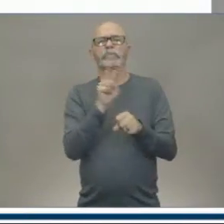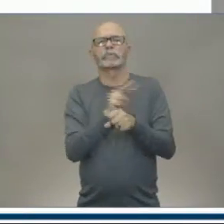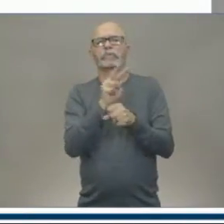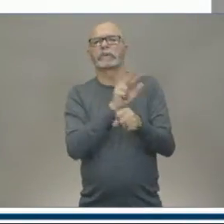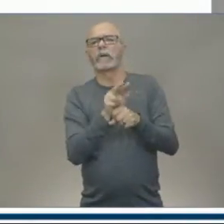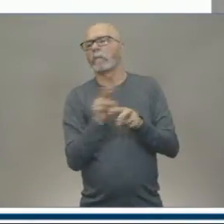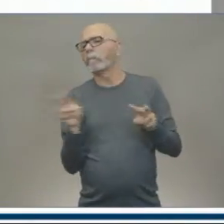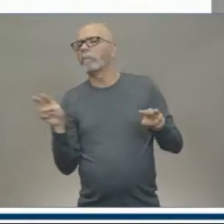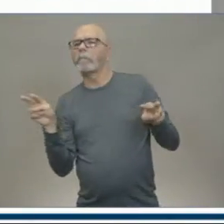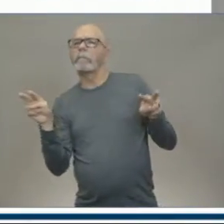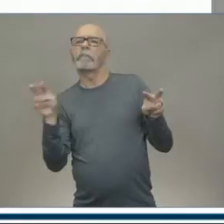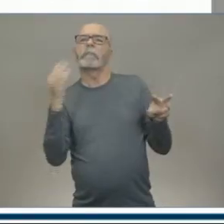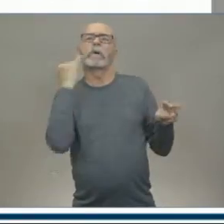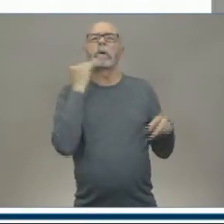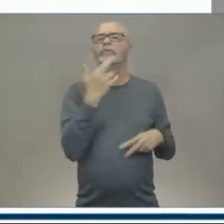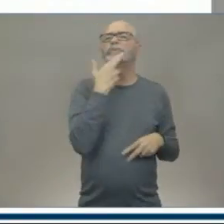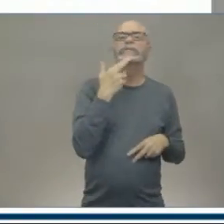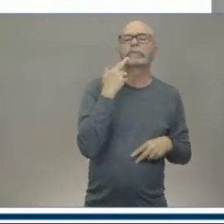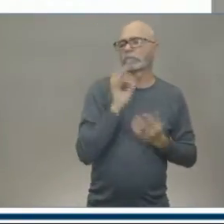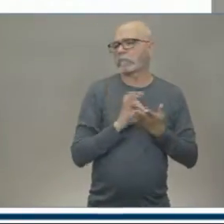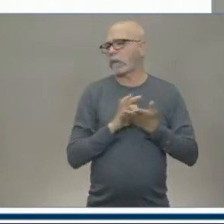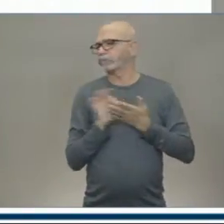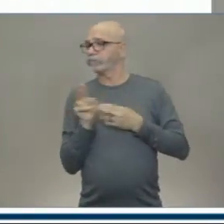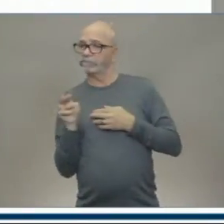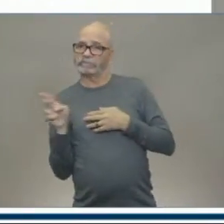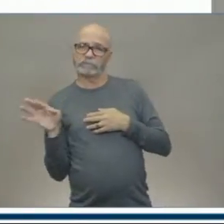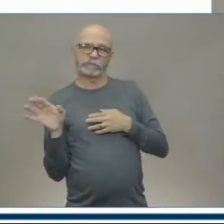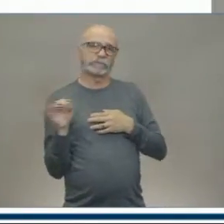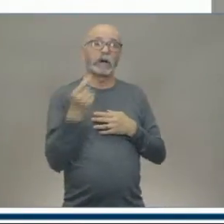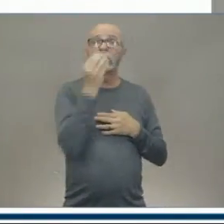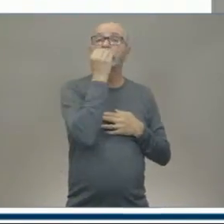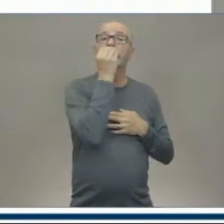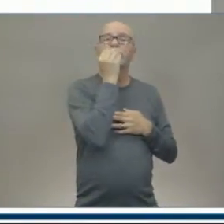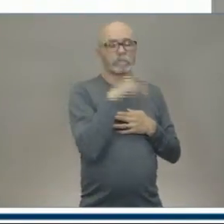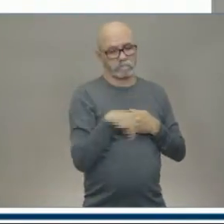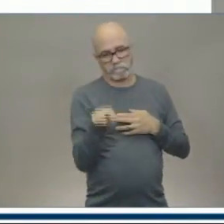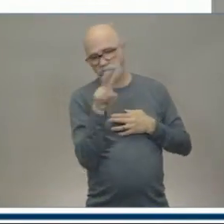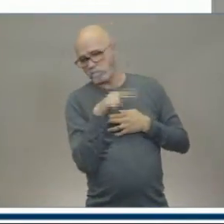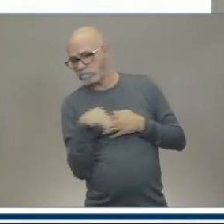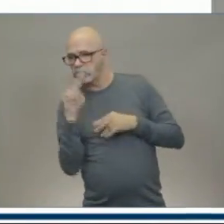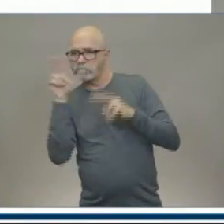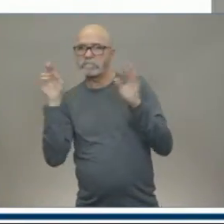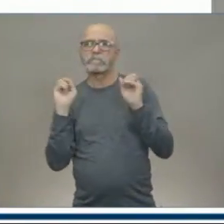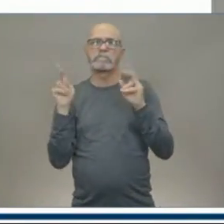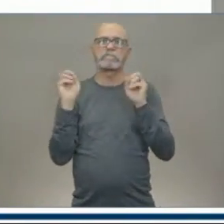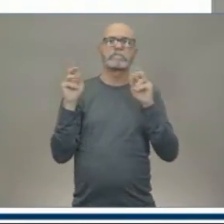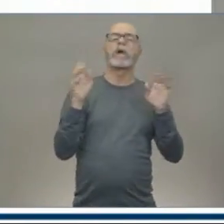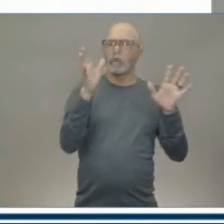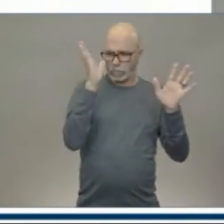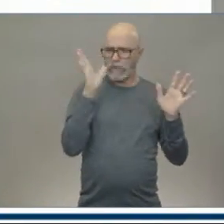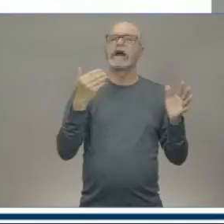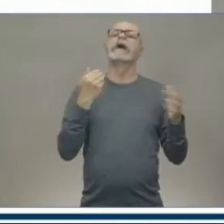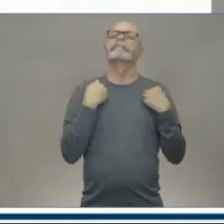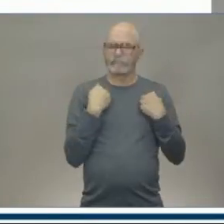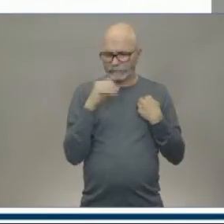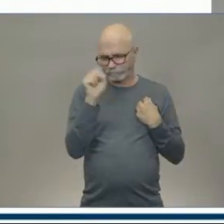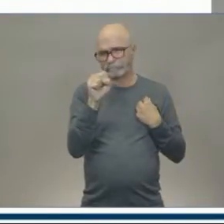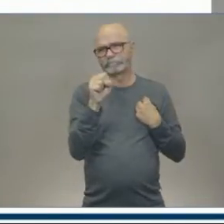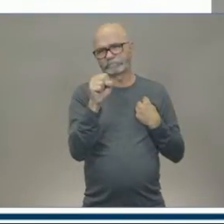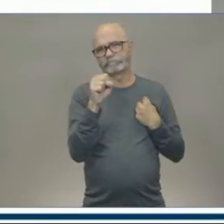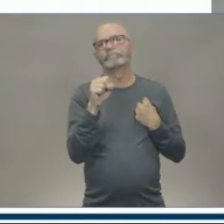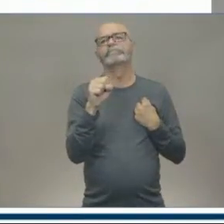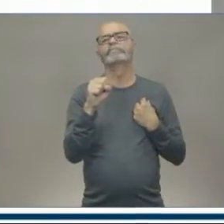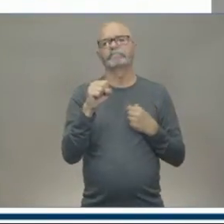gaming, the restaurant inspectors, food safety, and our labor, occupational health and safety folks. We're already doing,